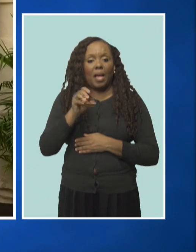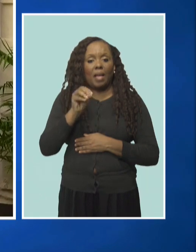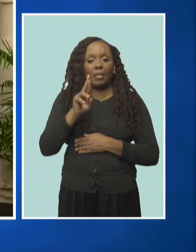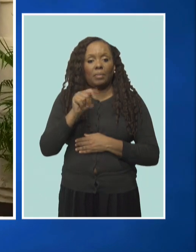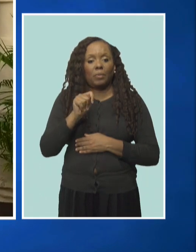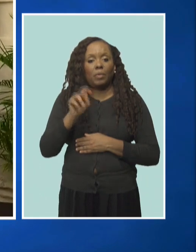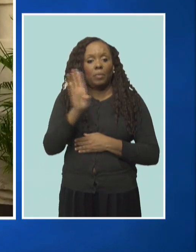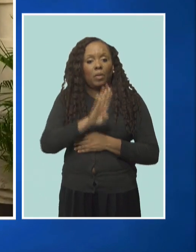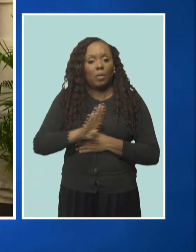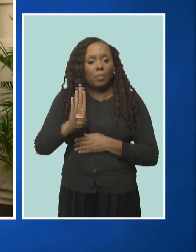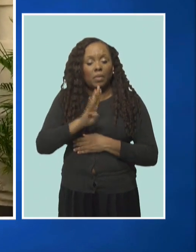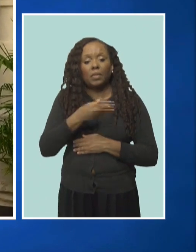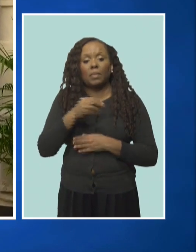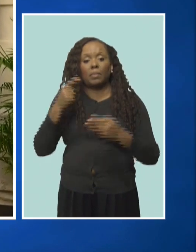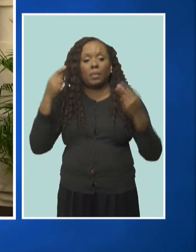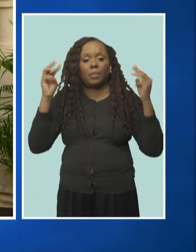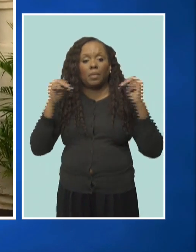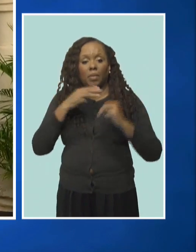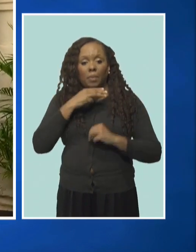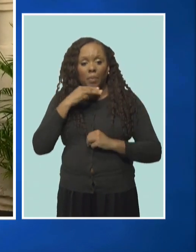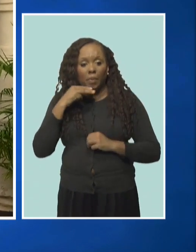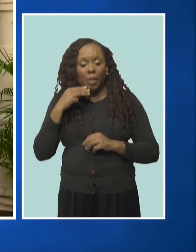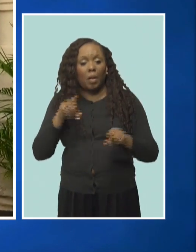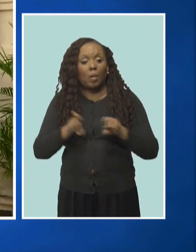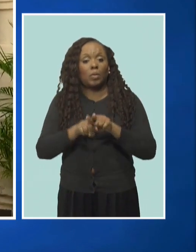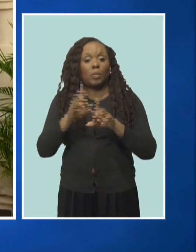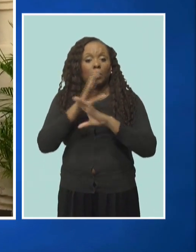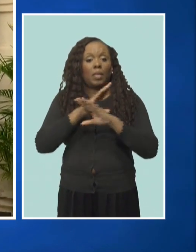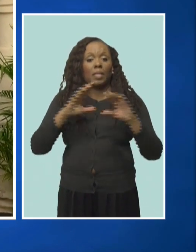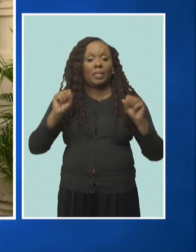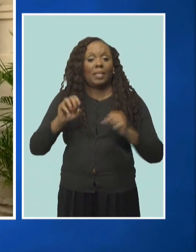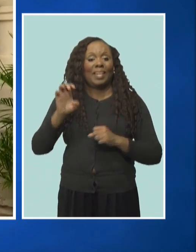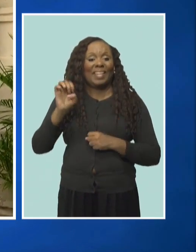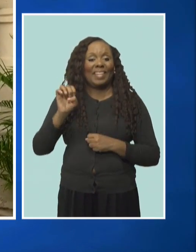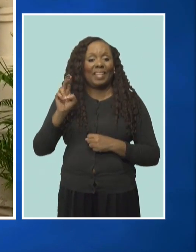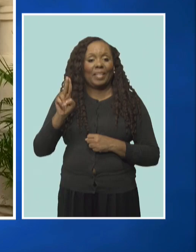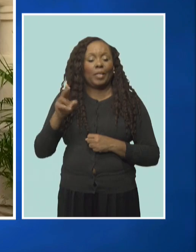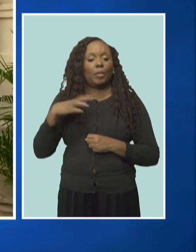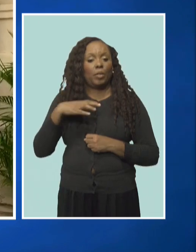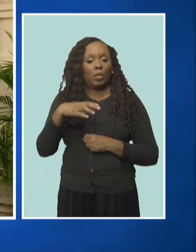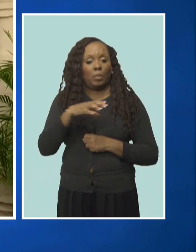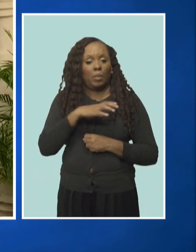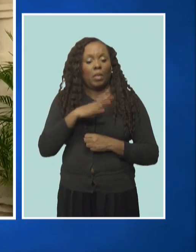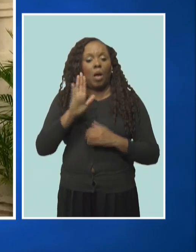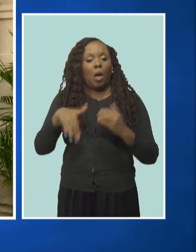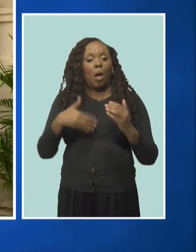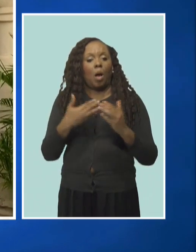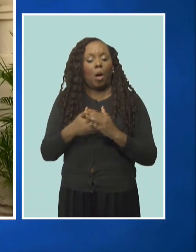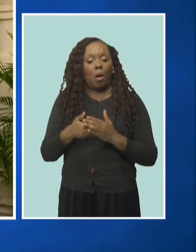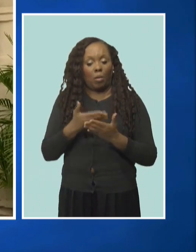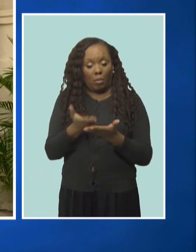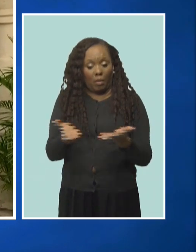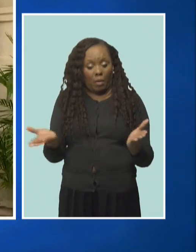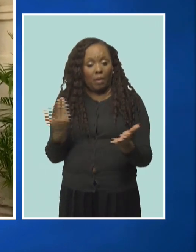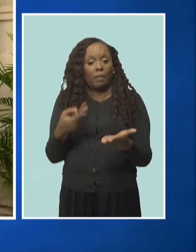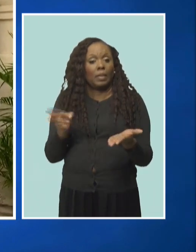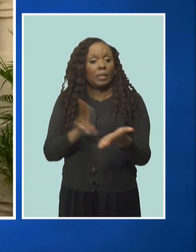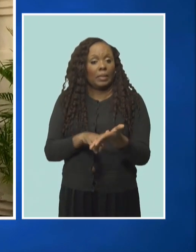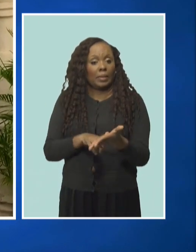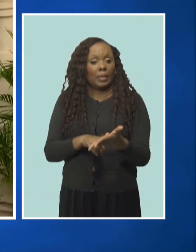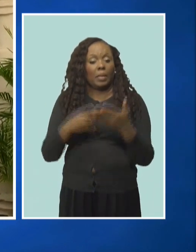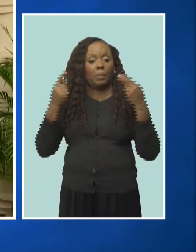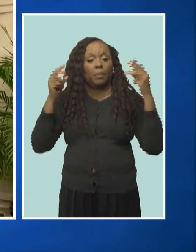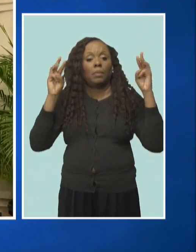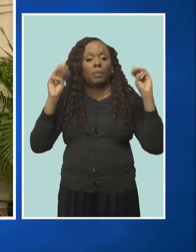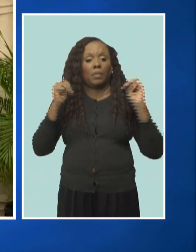Minister Mia Motley and President of the EU Commission, Ursula von der Leyen, were on hand during the signing. Prime